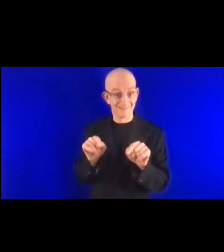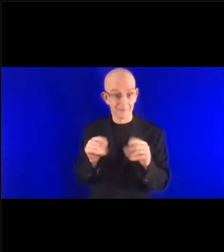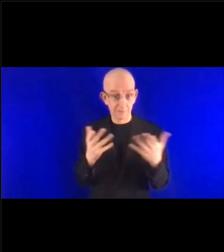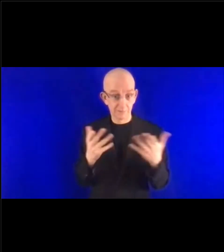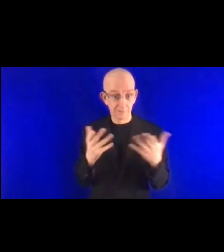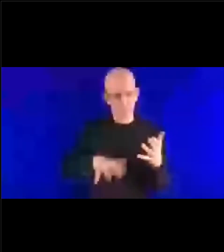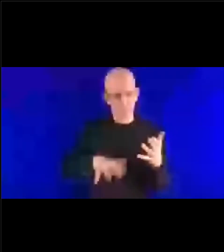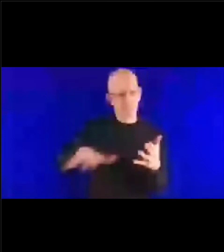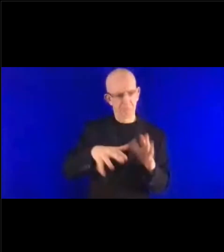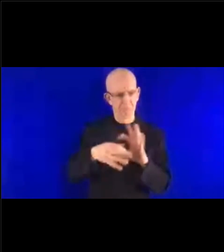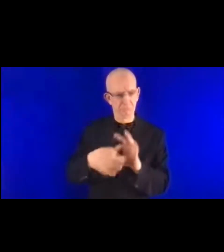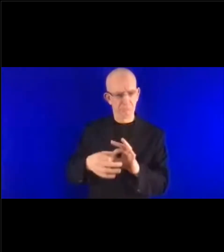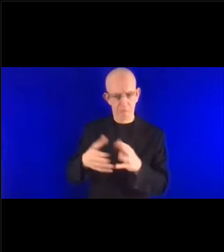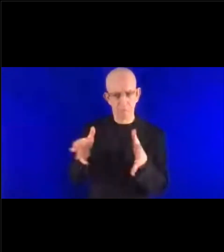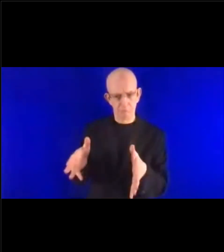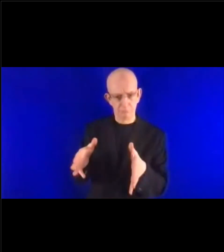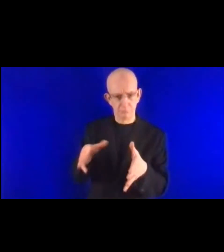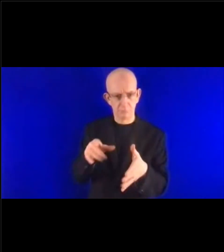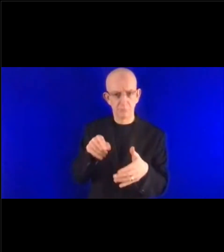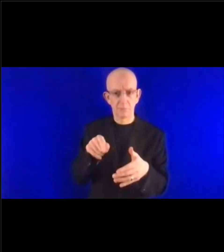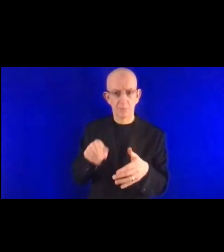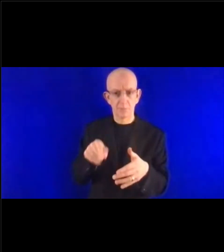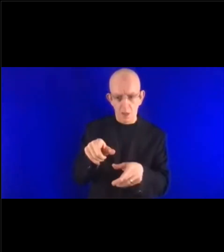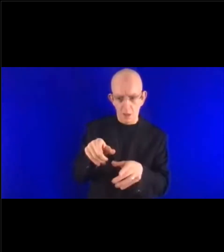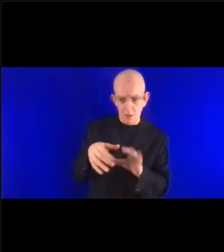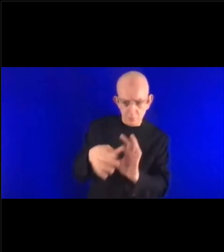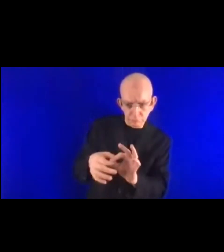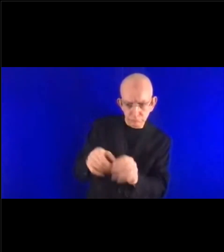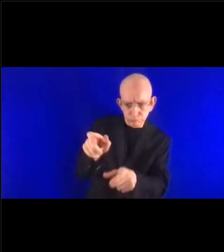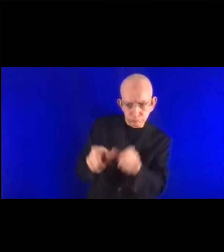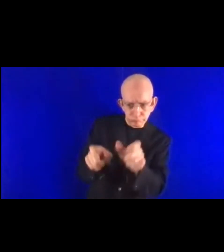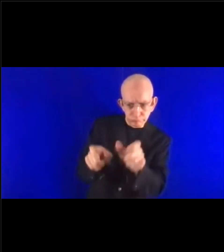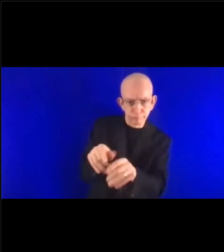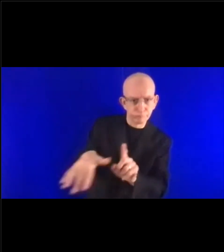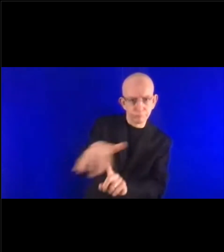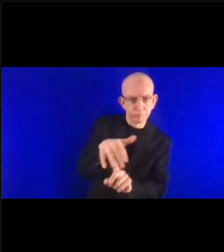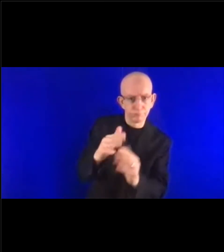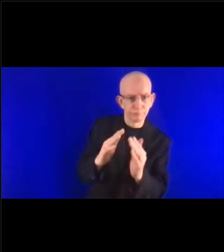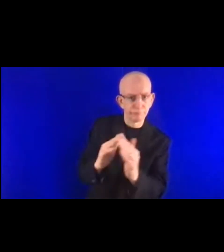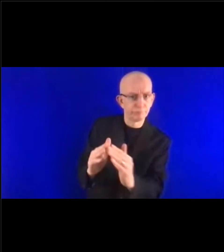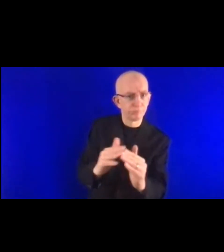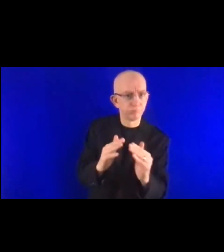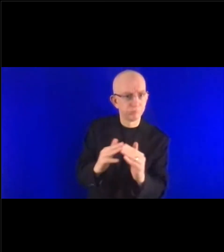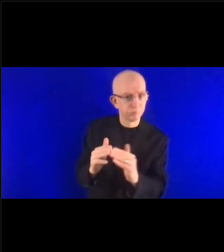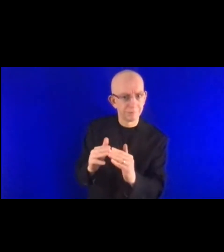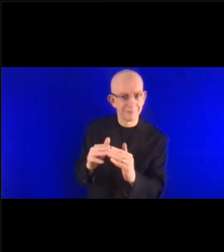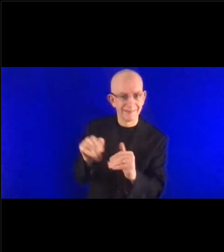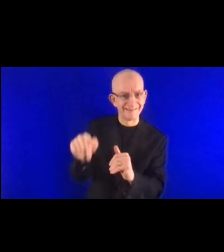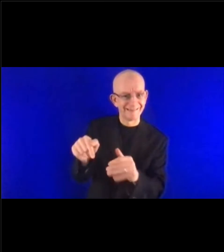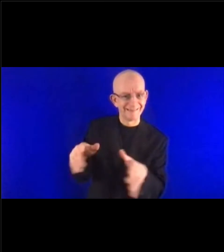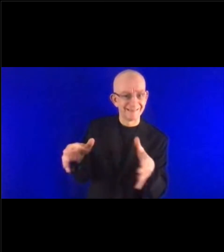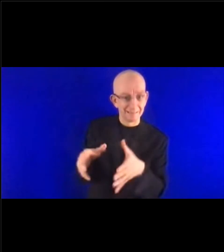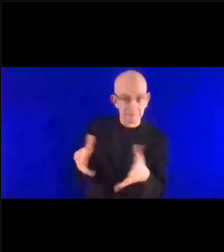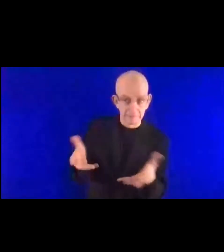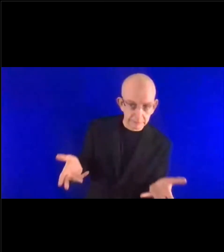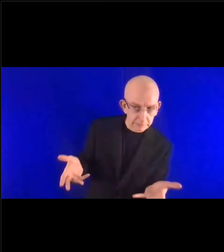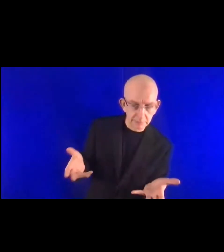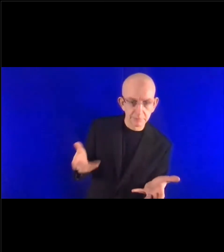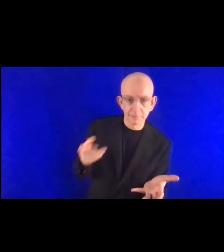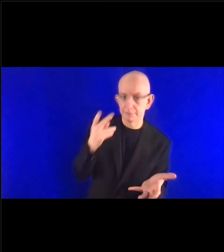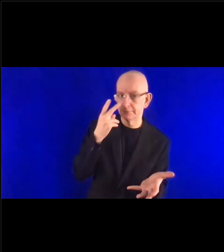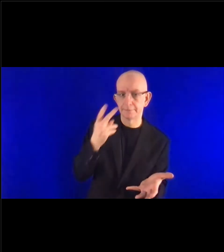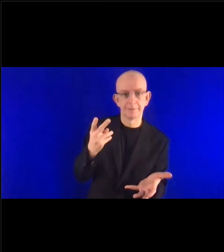level will not be available. Then this will be still outreach. Rehab services